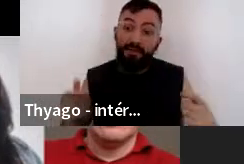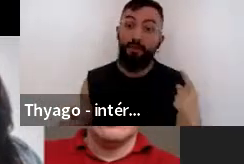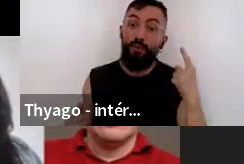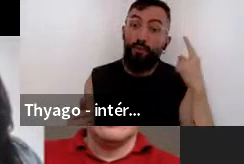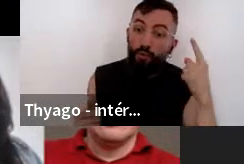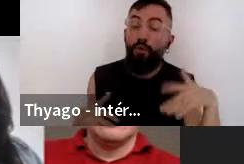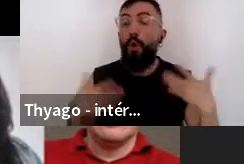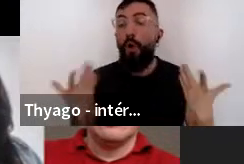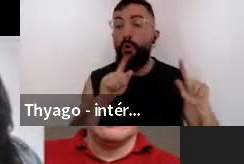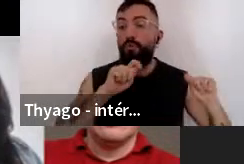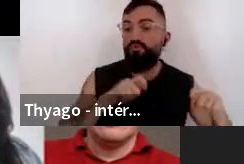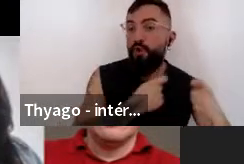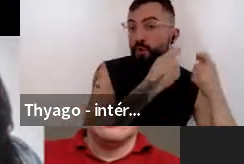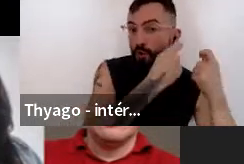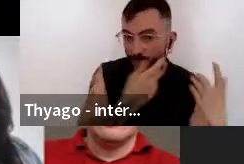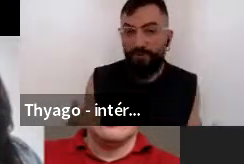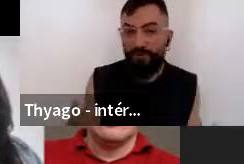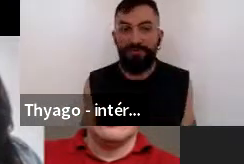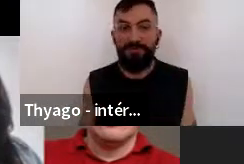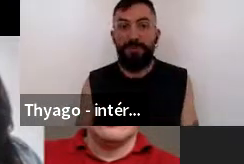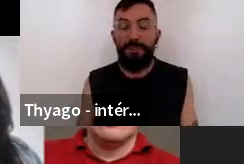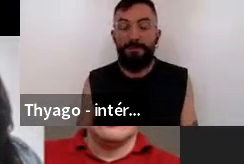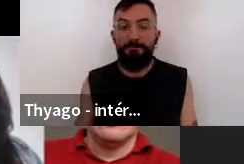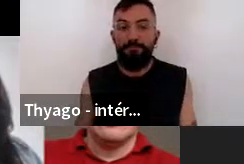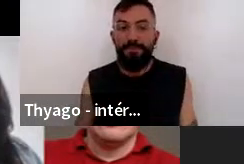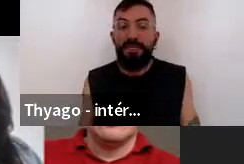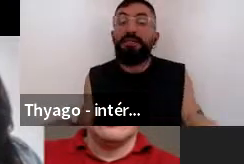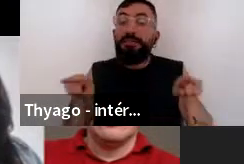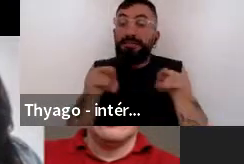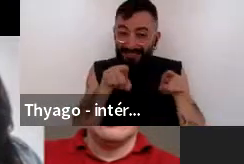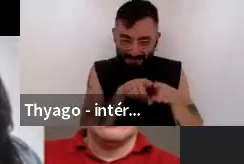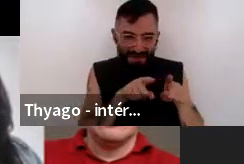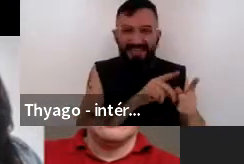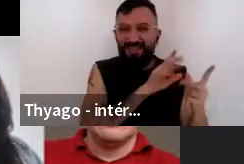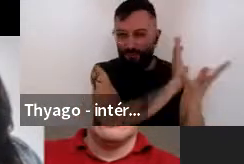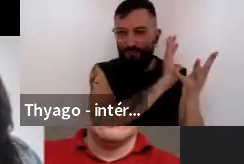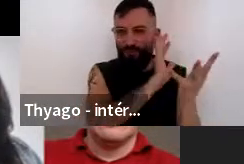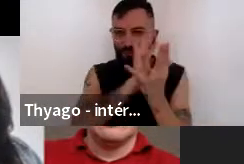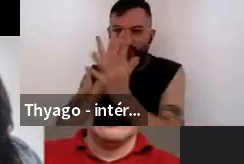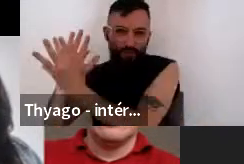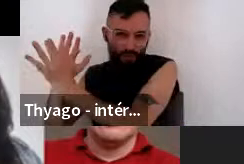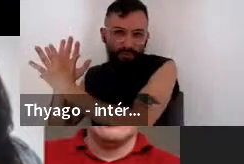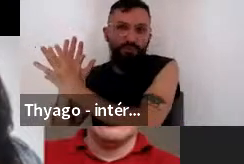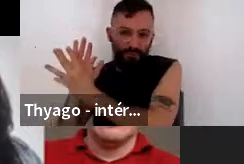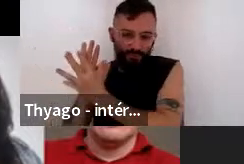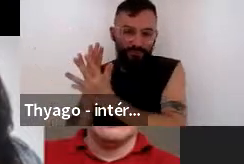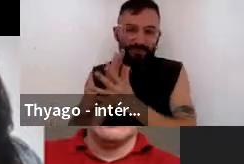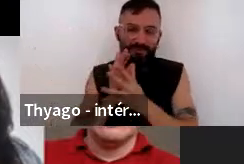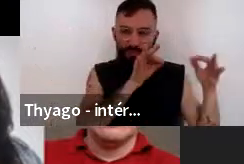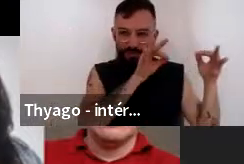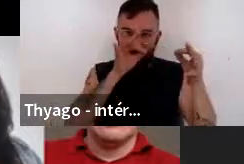compound. Okay, all those classifications were stored in